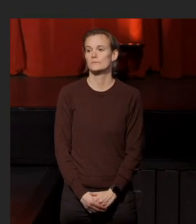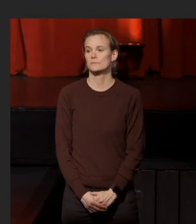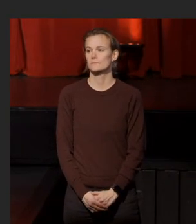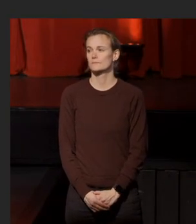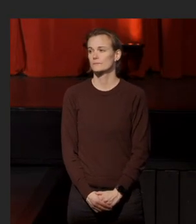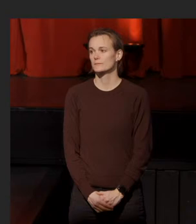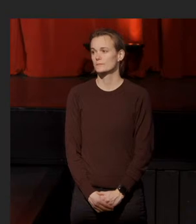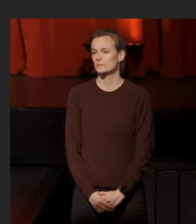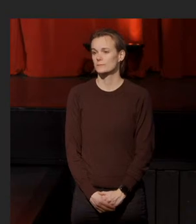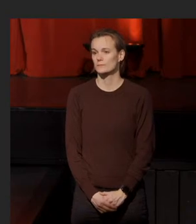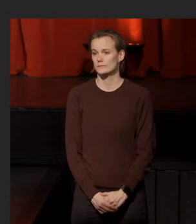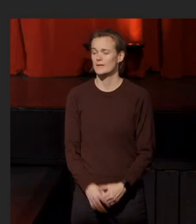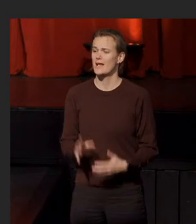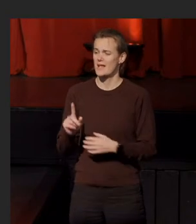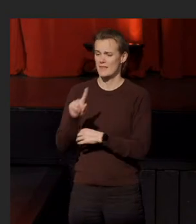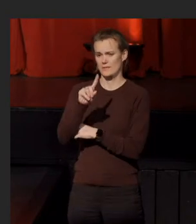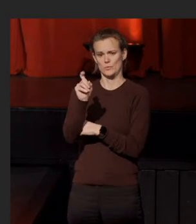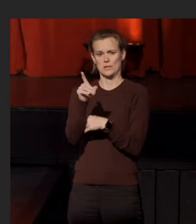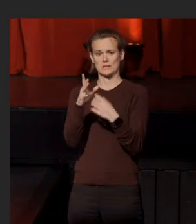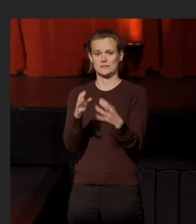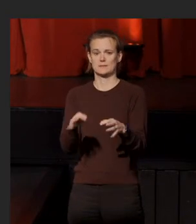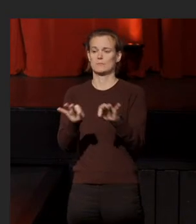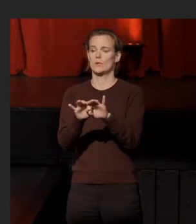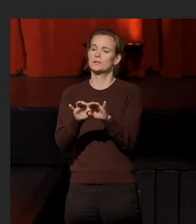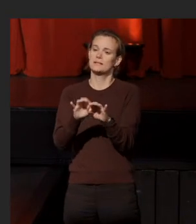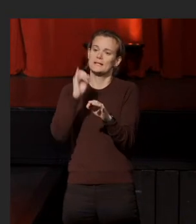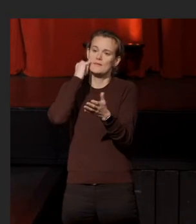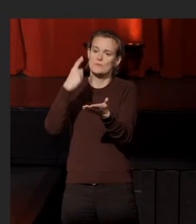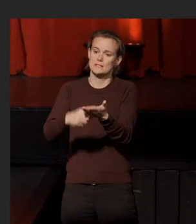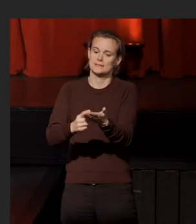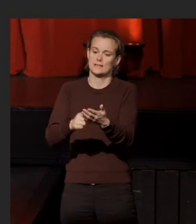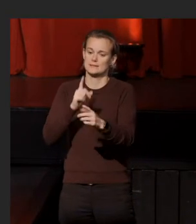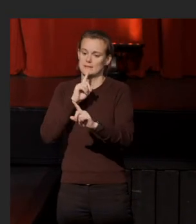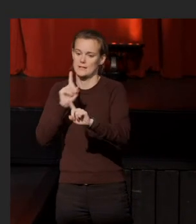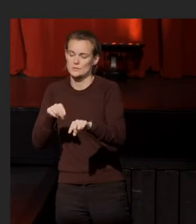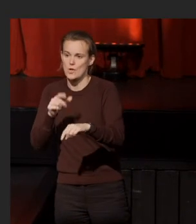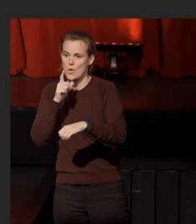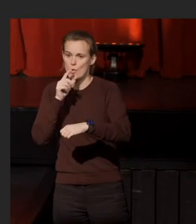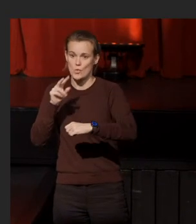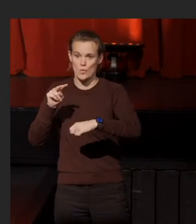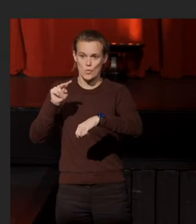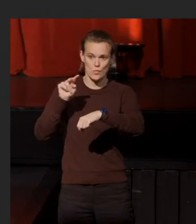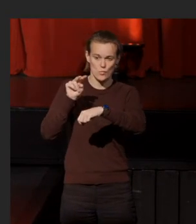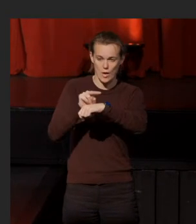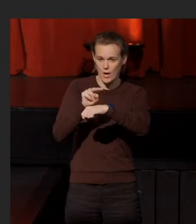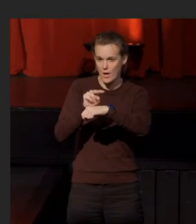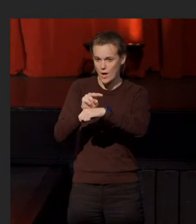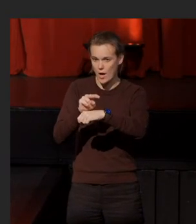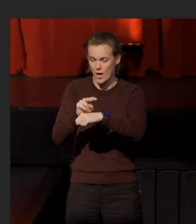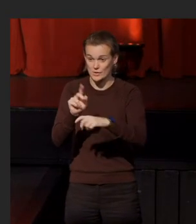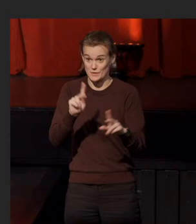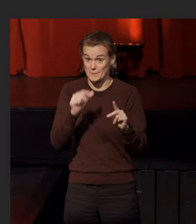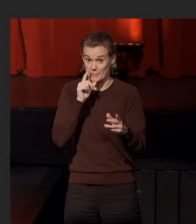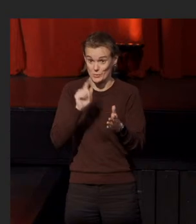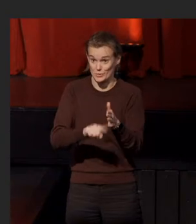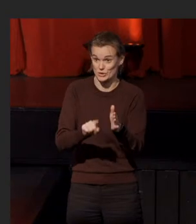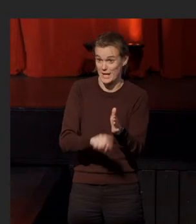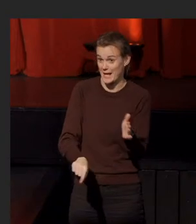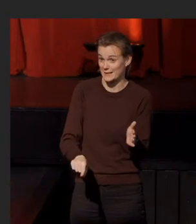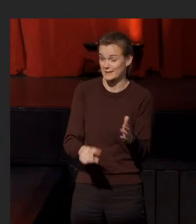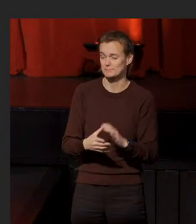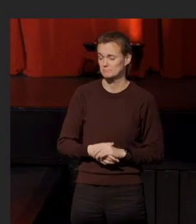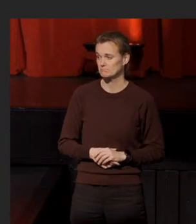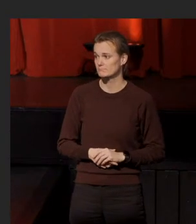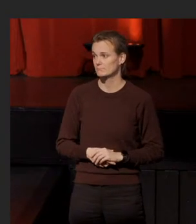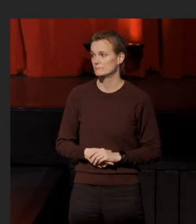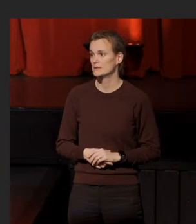solutions to all that we're talking about. So fact-checking and who's watching the watchers is the way you phrased it. So there are two